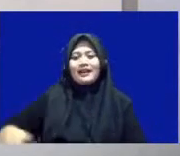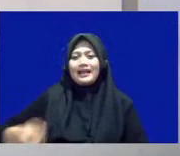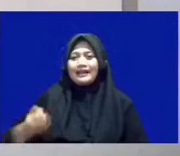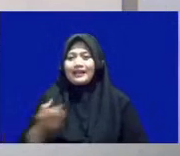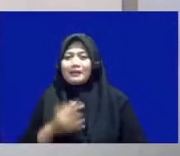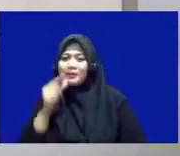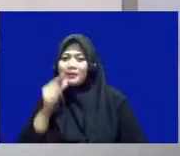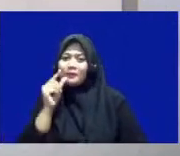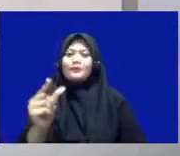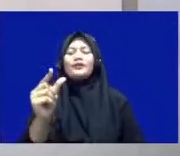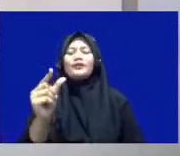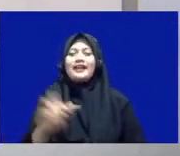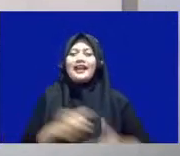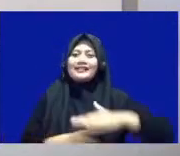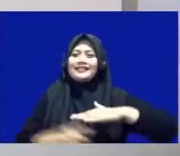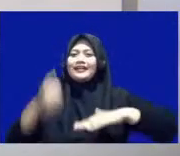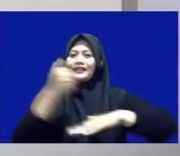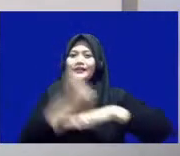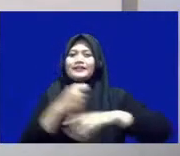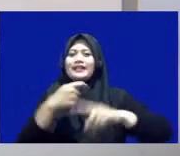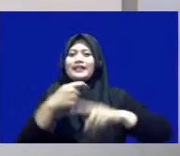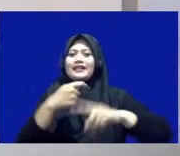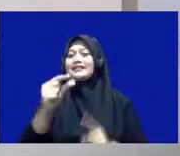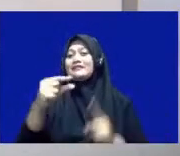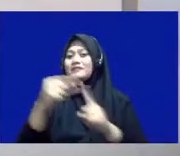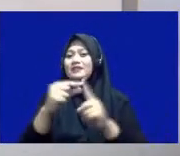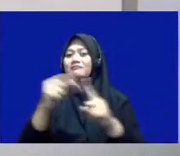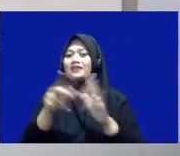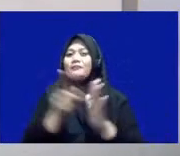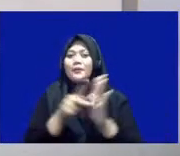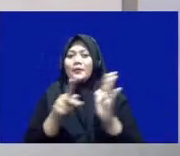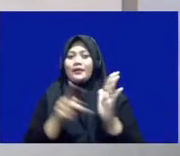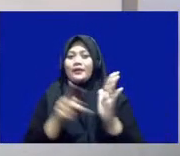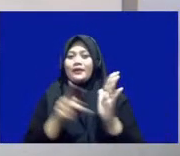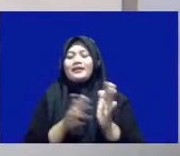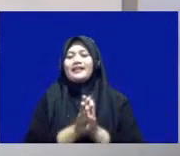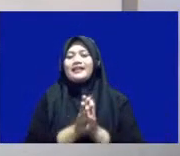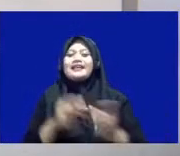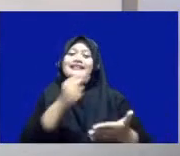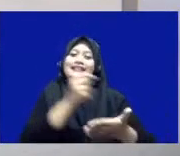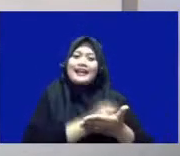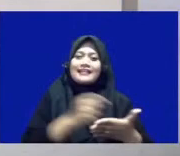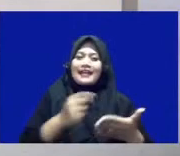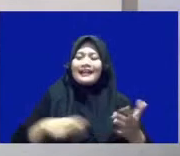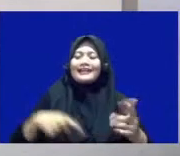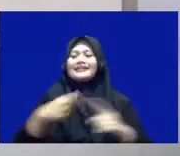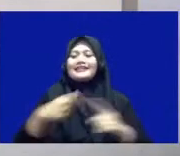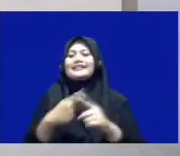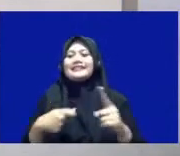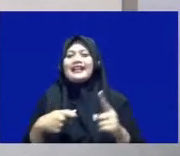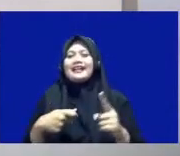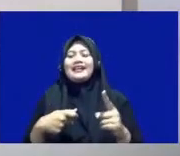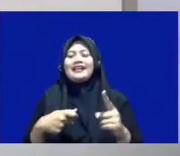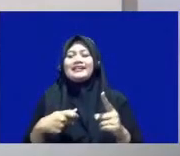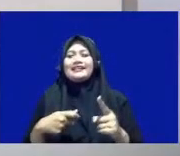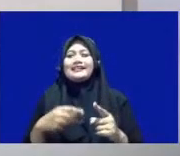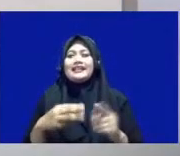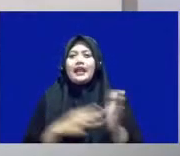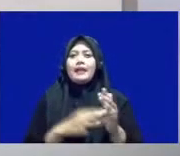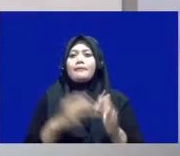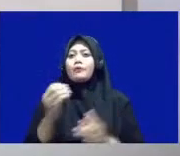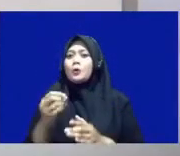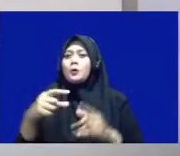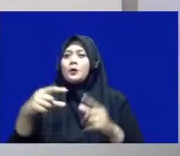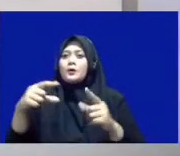CPP, and Deputy Secretary, Ministry of Disaster Management and Relief, M. MODMR, Mr. Ahmadul Haq,